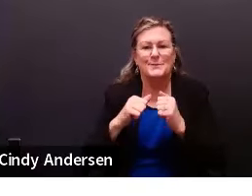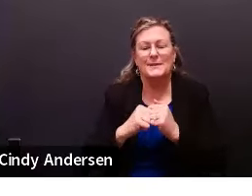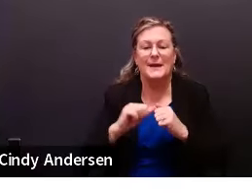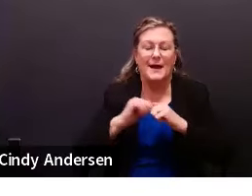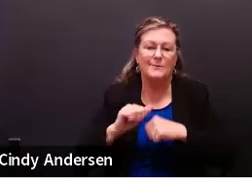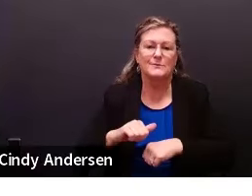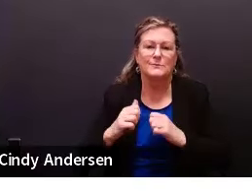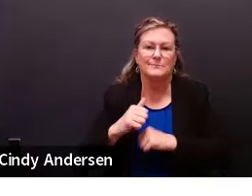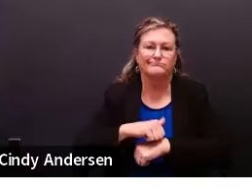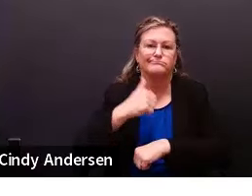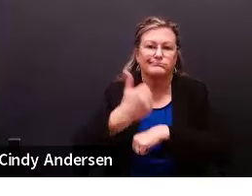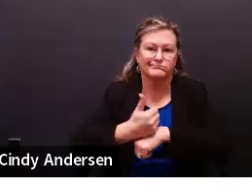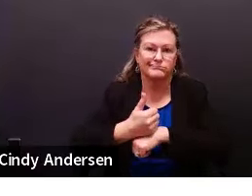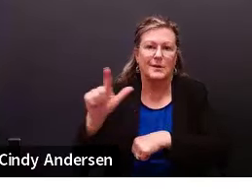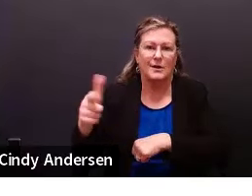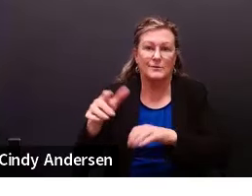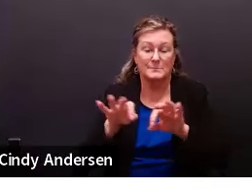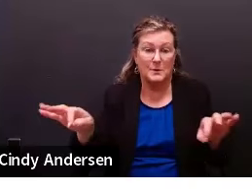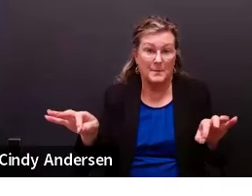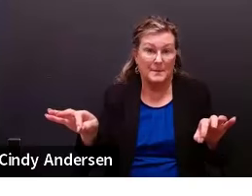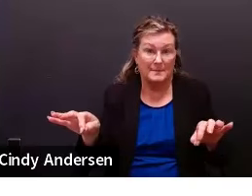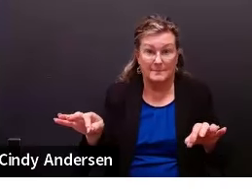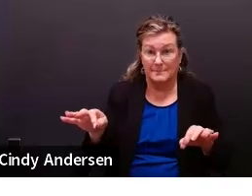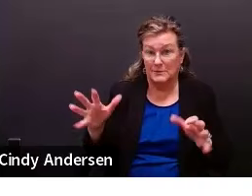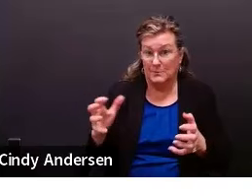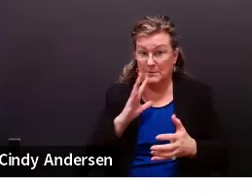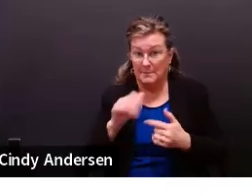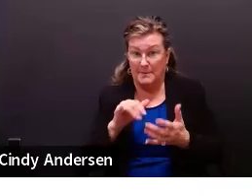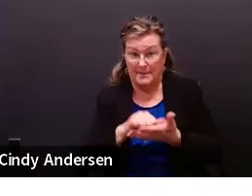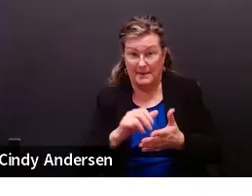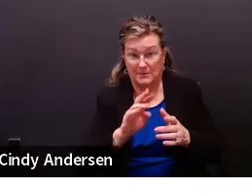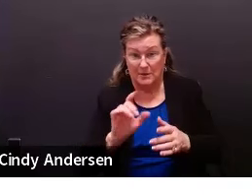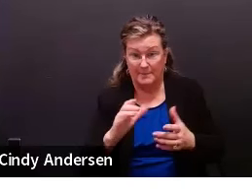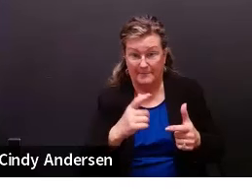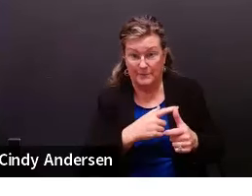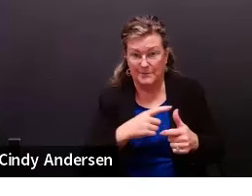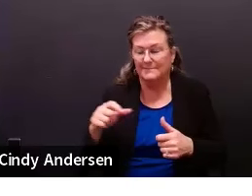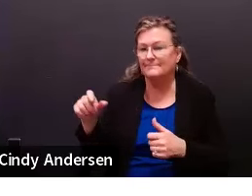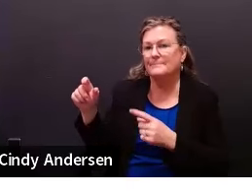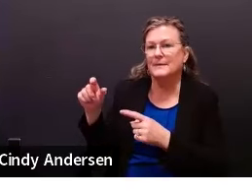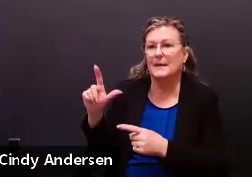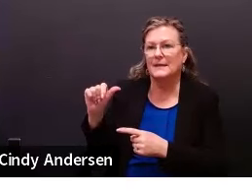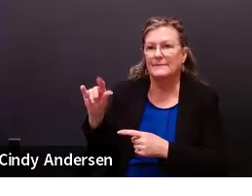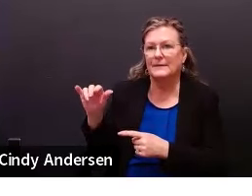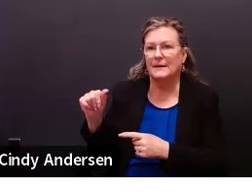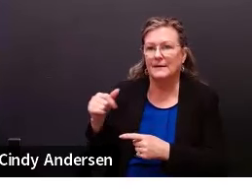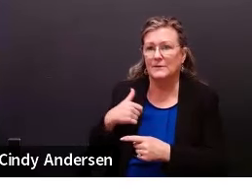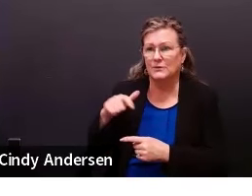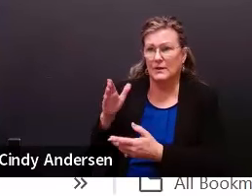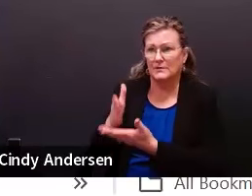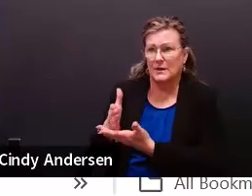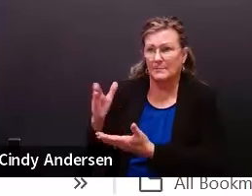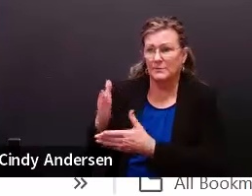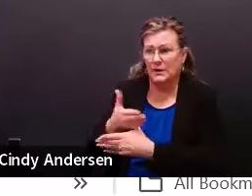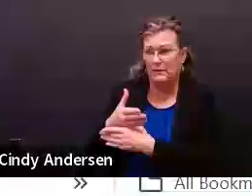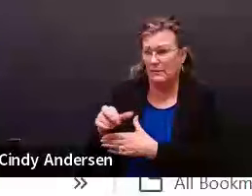the alternate diploma. So I don't know if Lavinia, you want to jump over to that and we can walk through that document. Yeah, I might have to, do I need to stop sharing or no? I